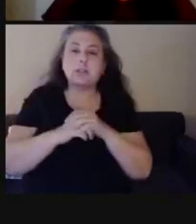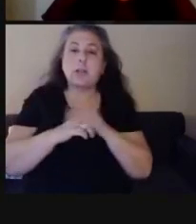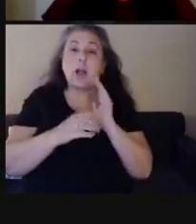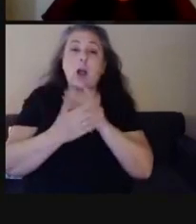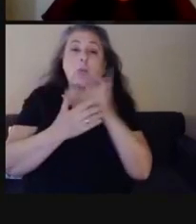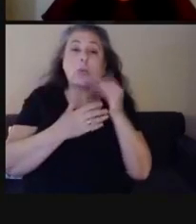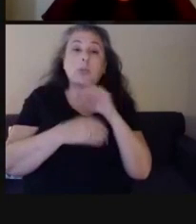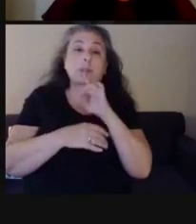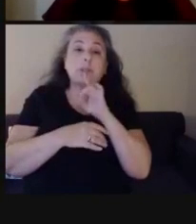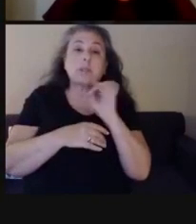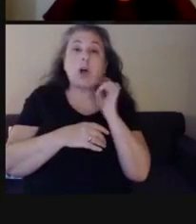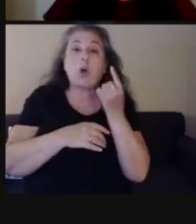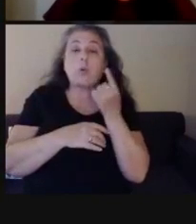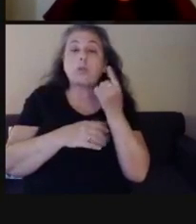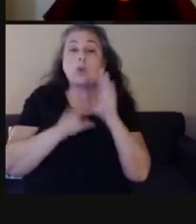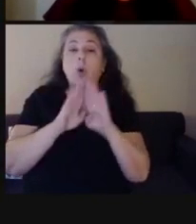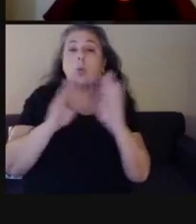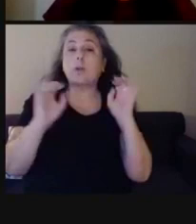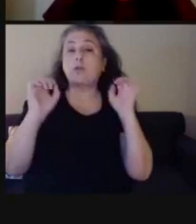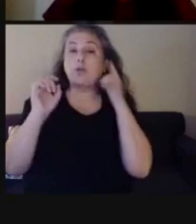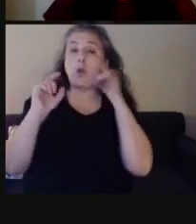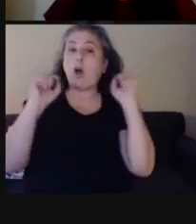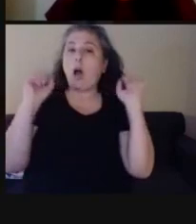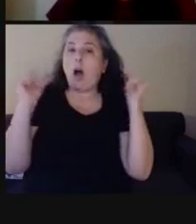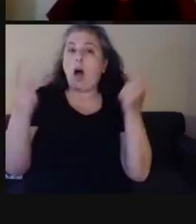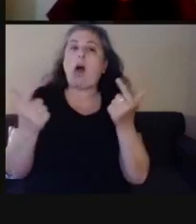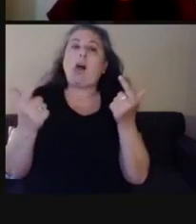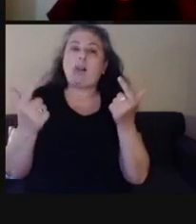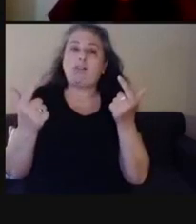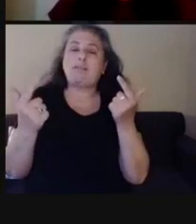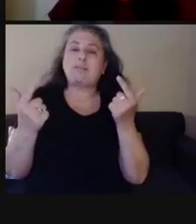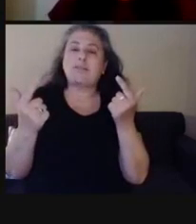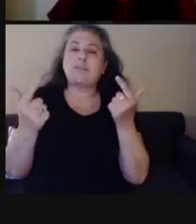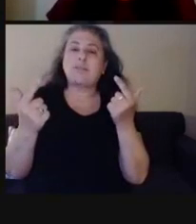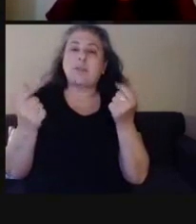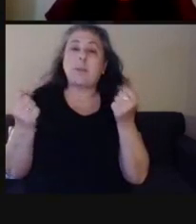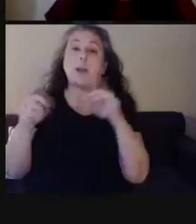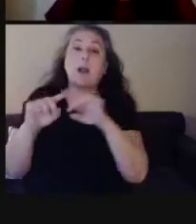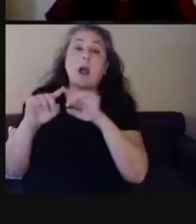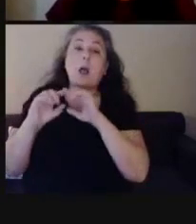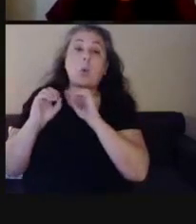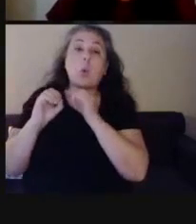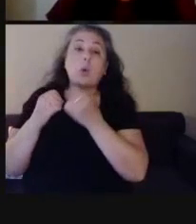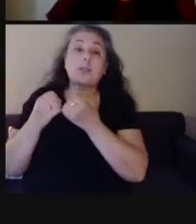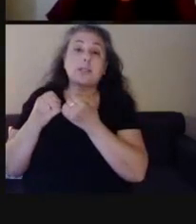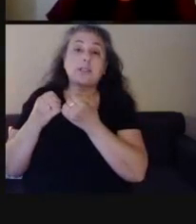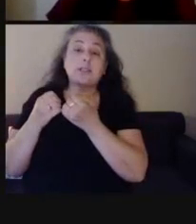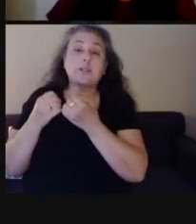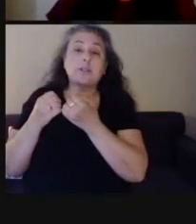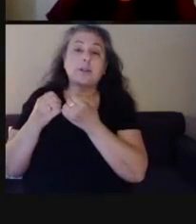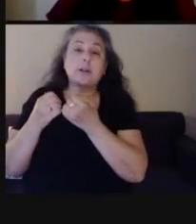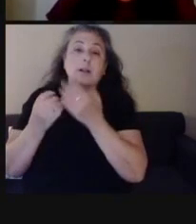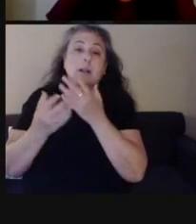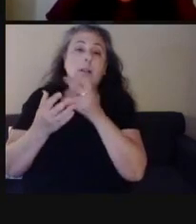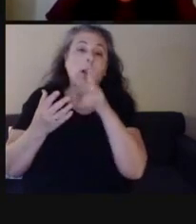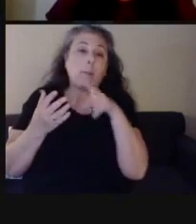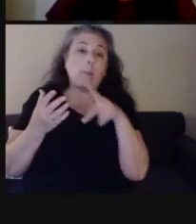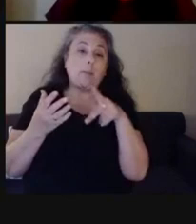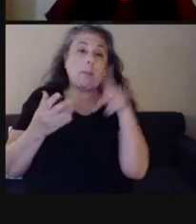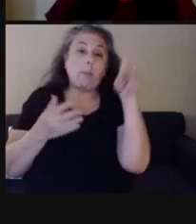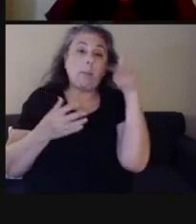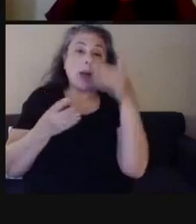our programming is always open to all. In many other organizations, park districts,